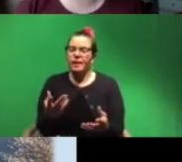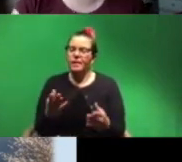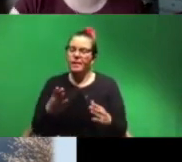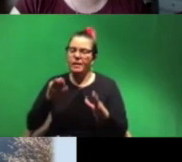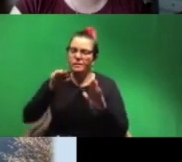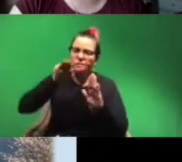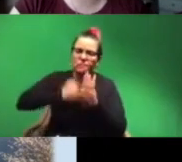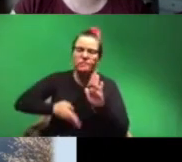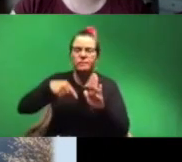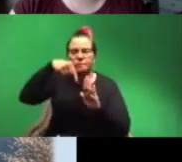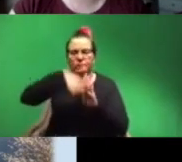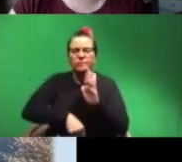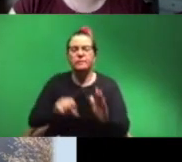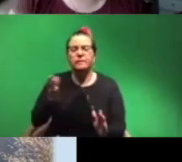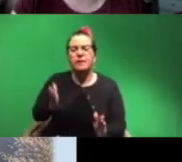sides.